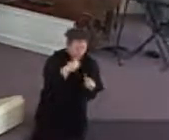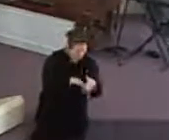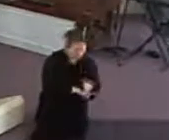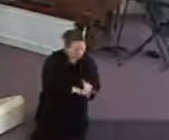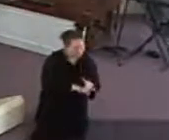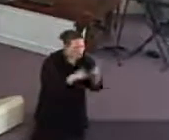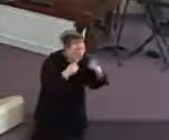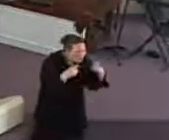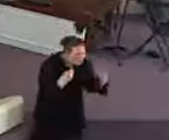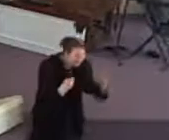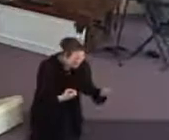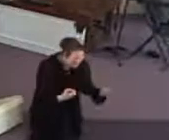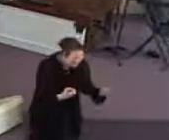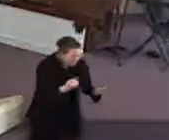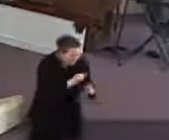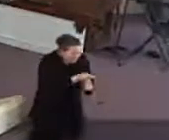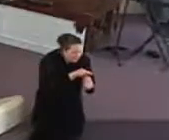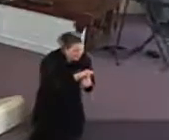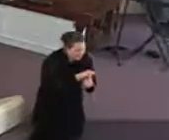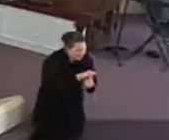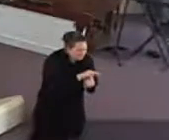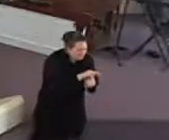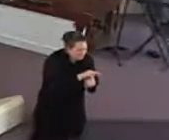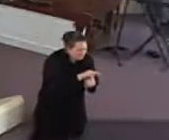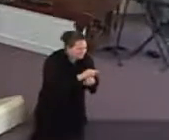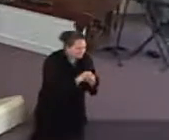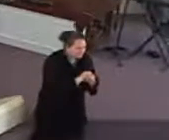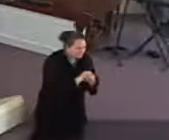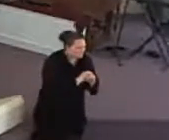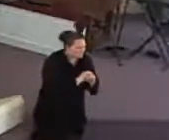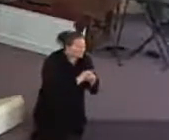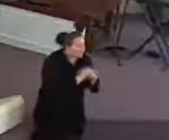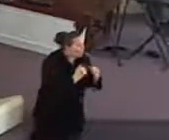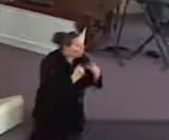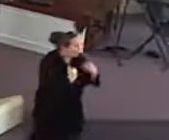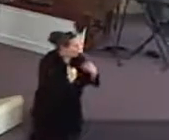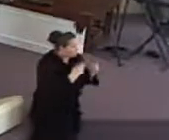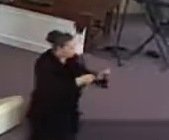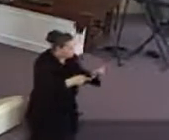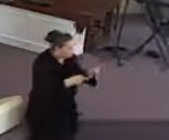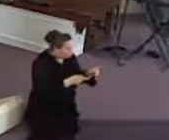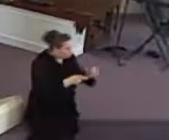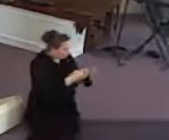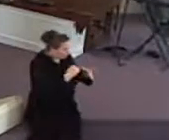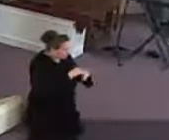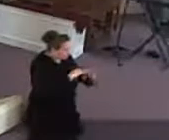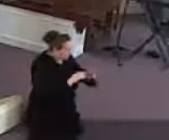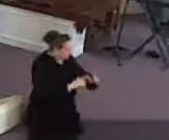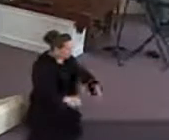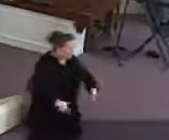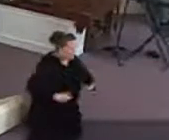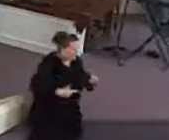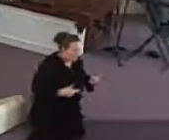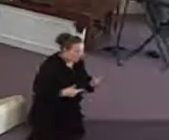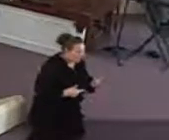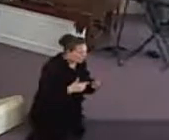nature and propensity towards sin, and that we were going to have places in our life where we were going to lie.